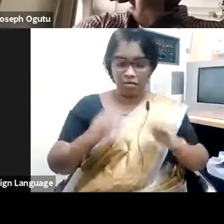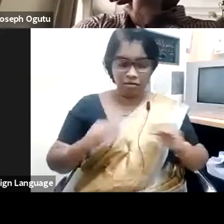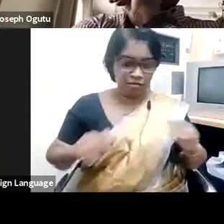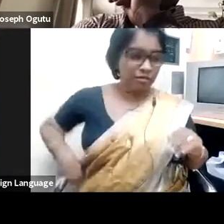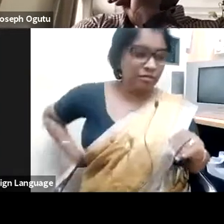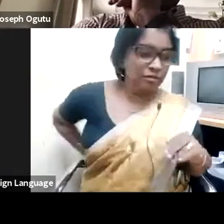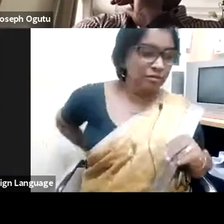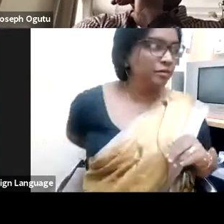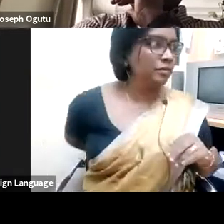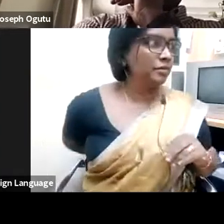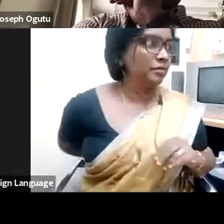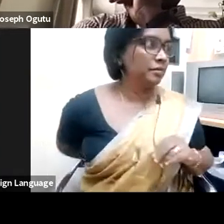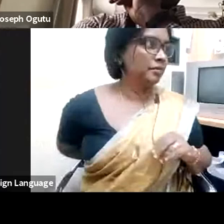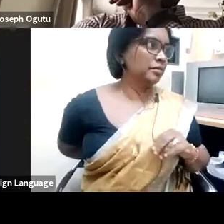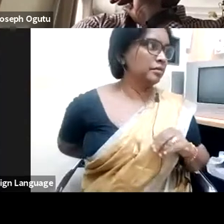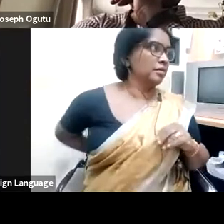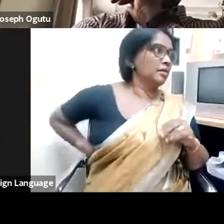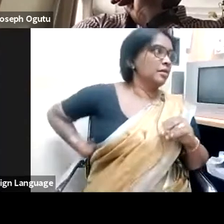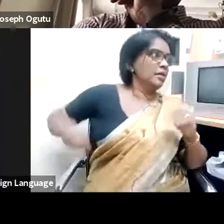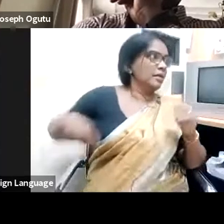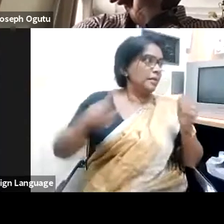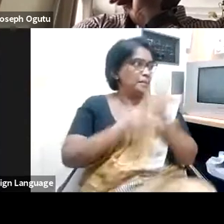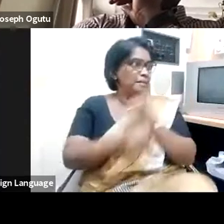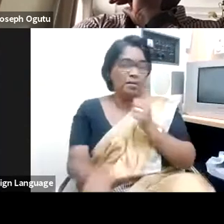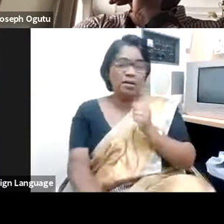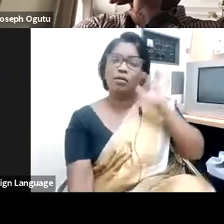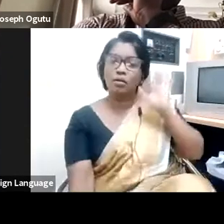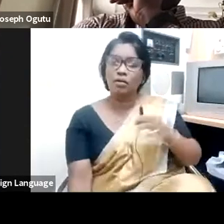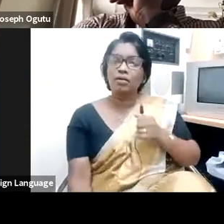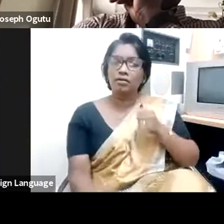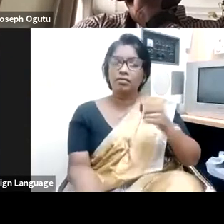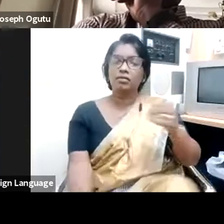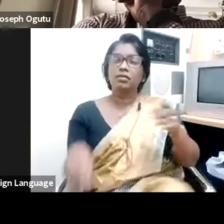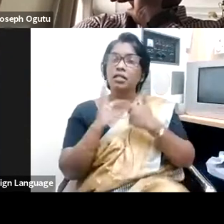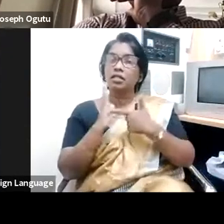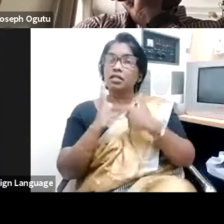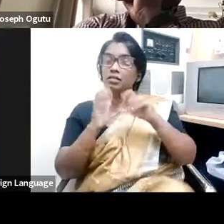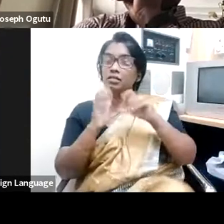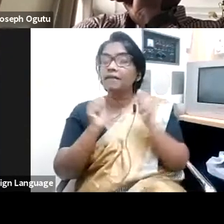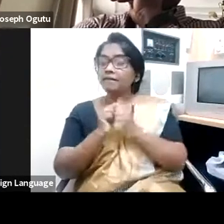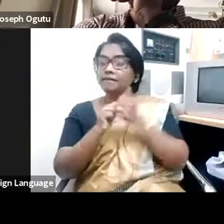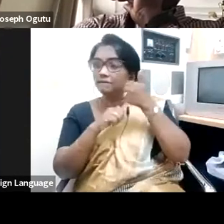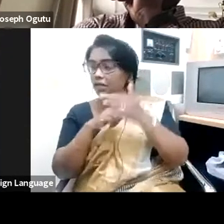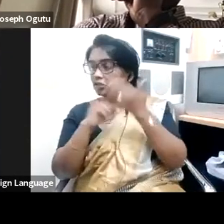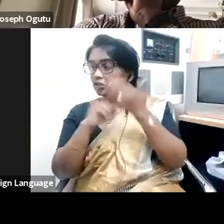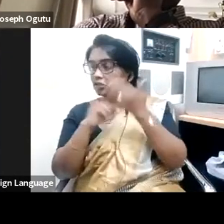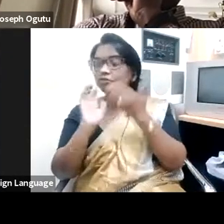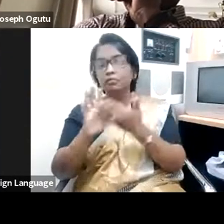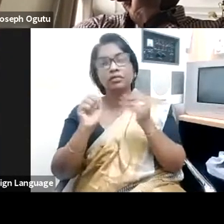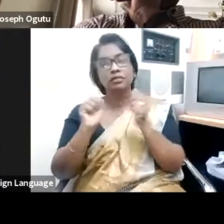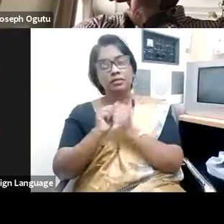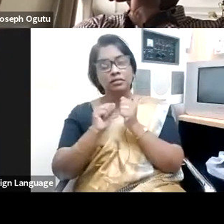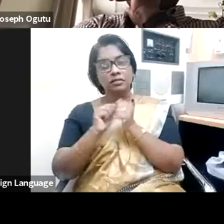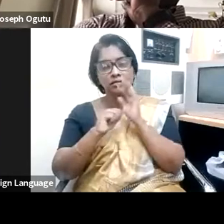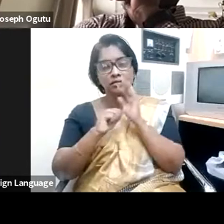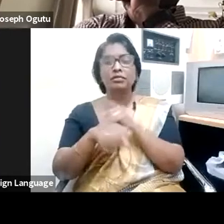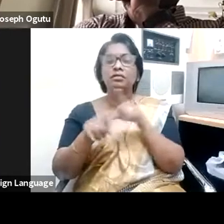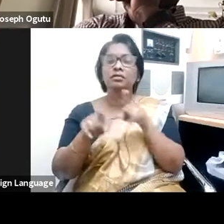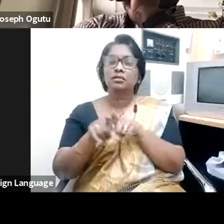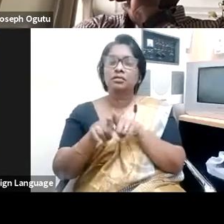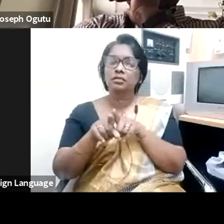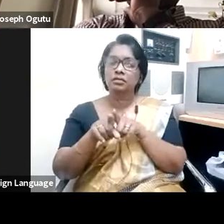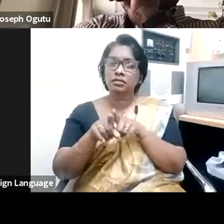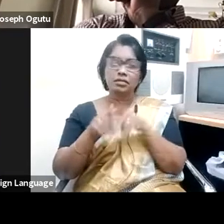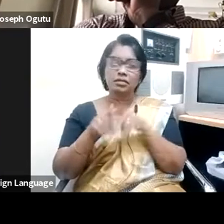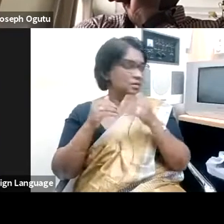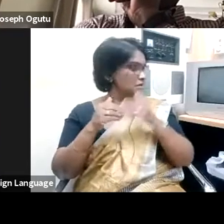the impact and what's the meaning? And then technology is mostly the enabler. So don't put technology in front. Technology is enabler.